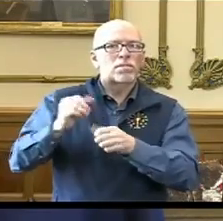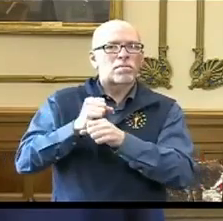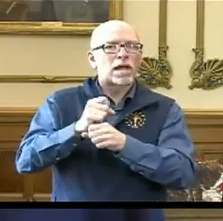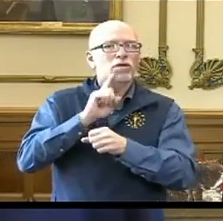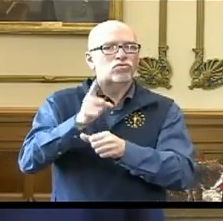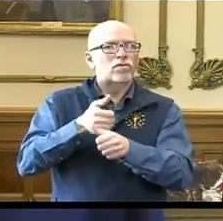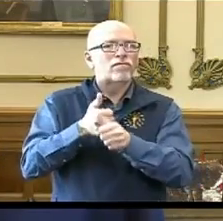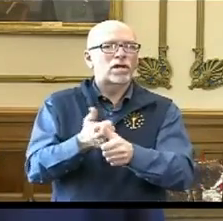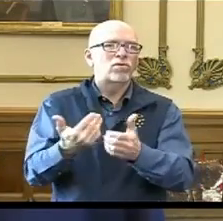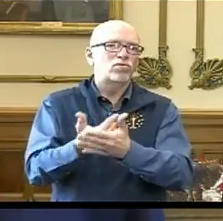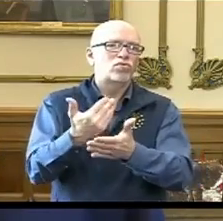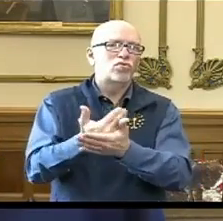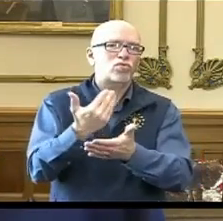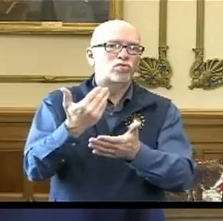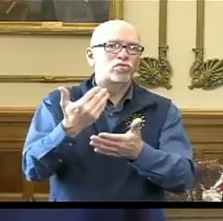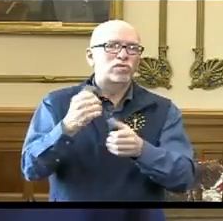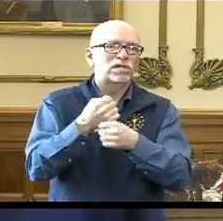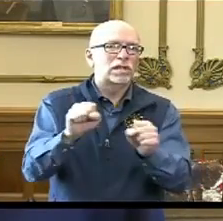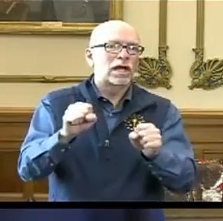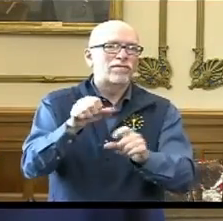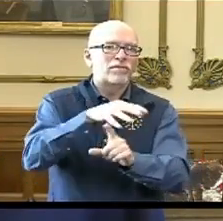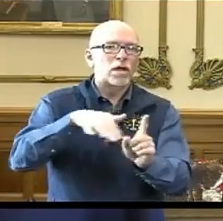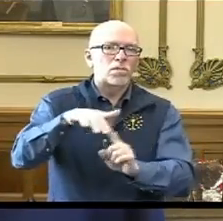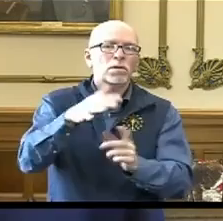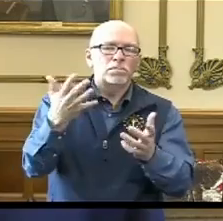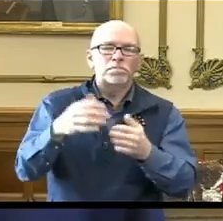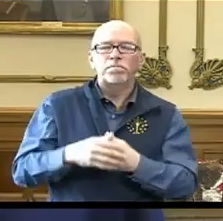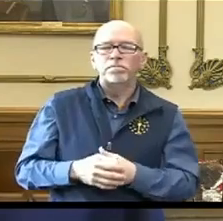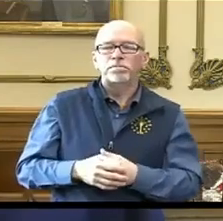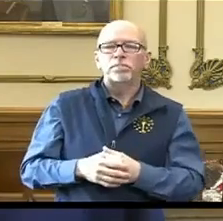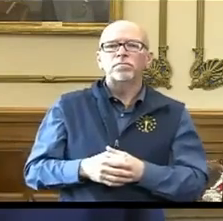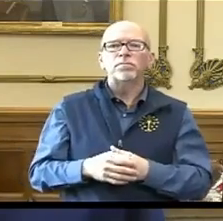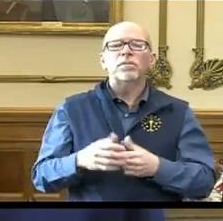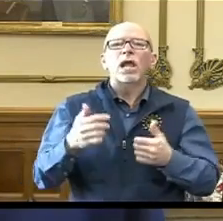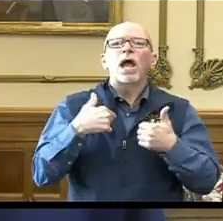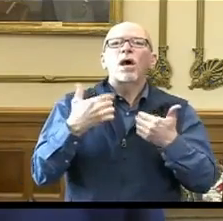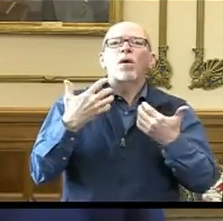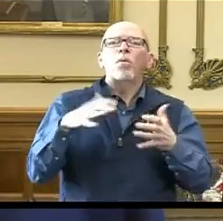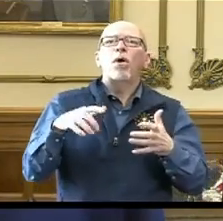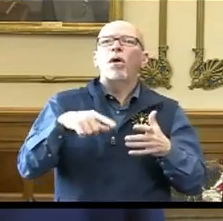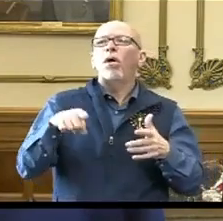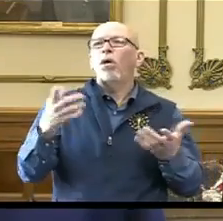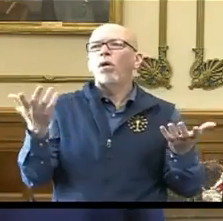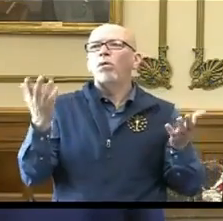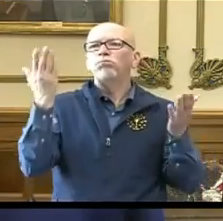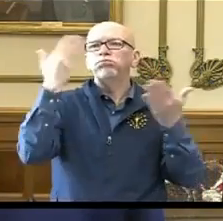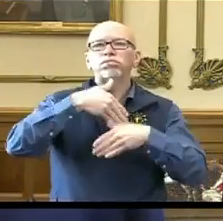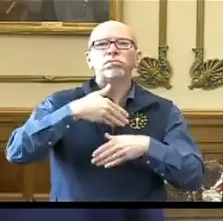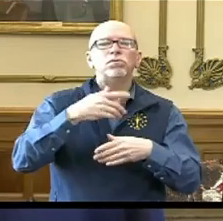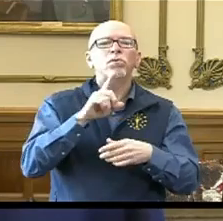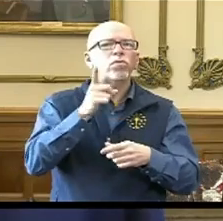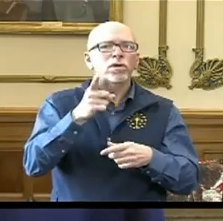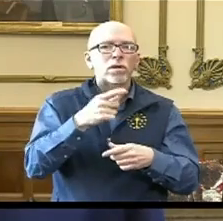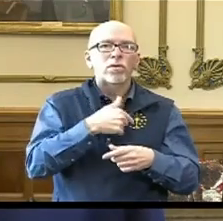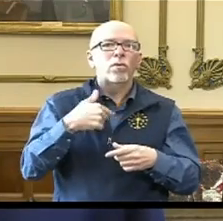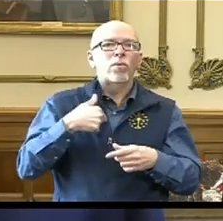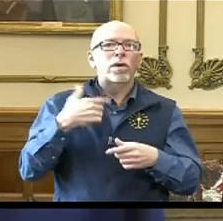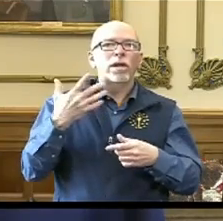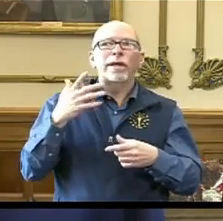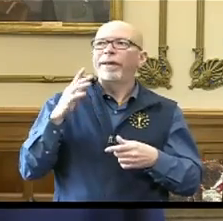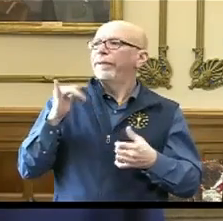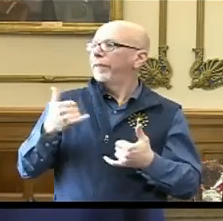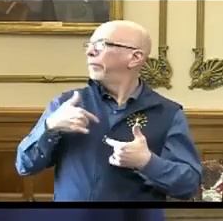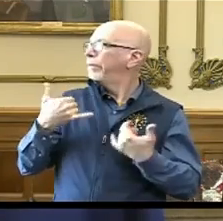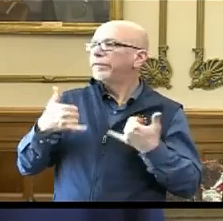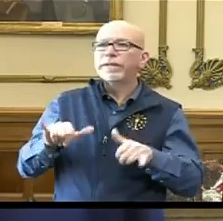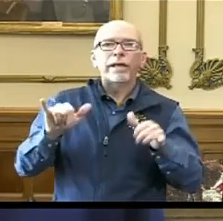this new normal environment. And so I don't want that to be lost, that we're only at this point, and we're